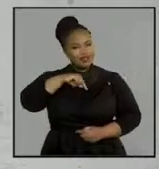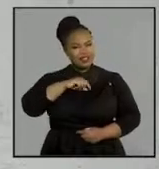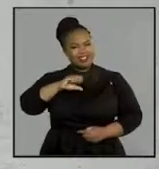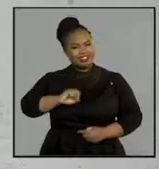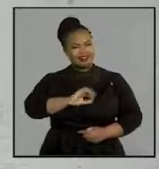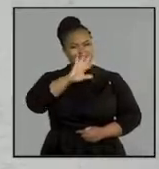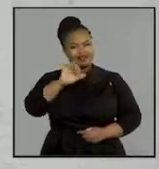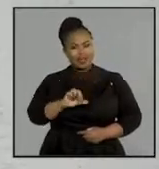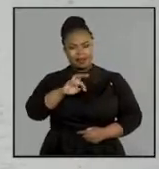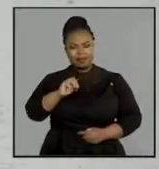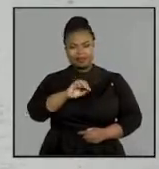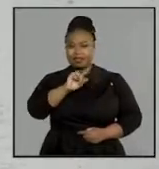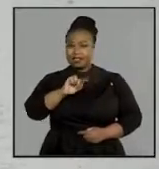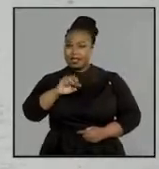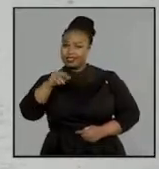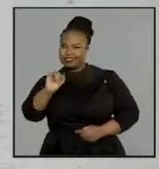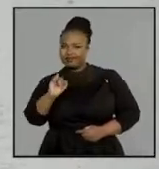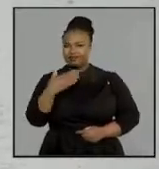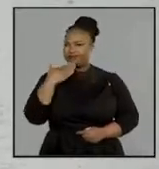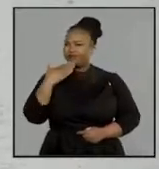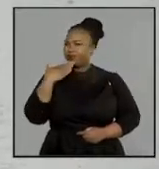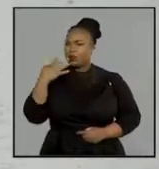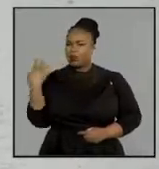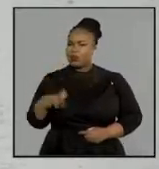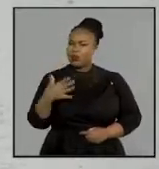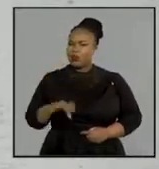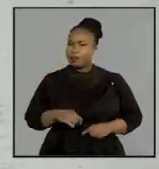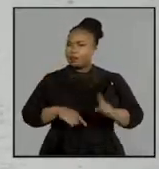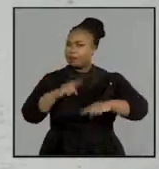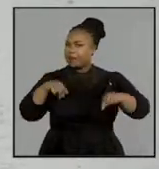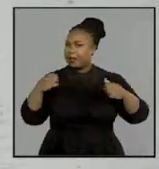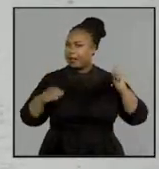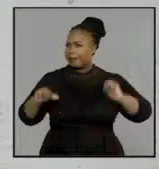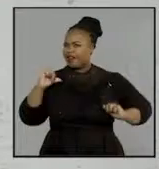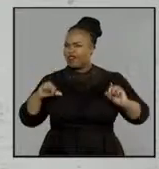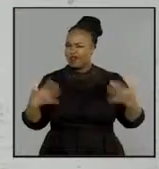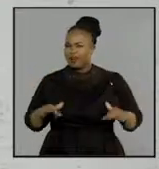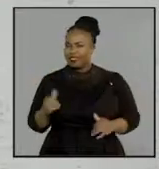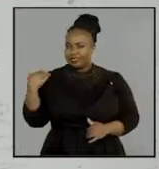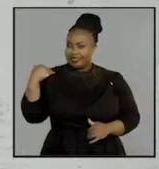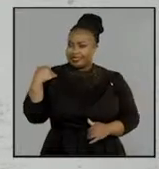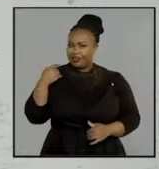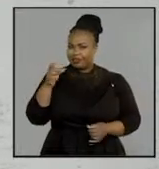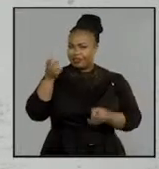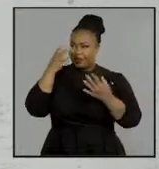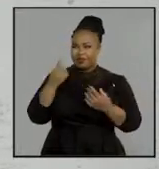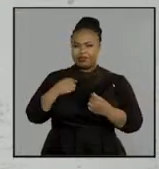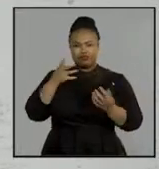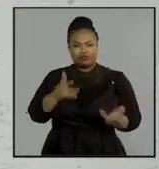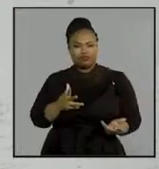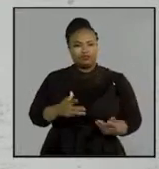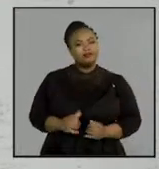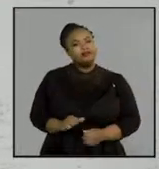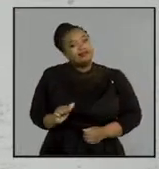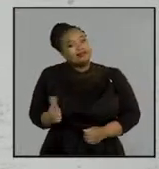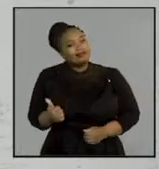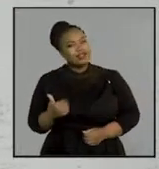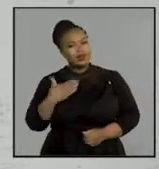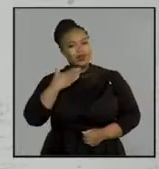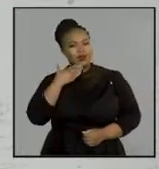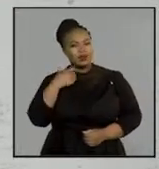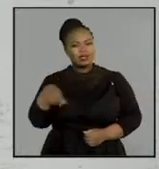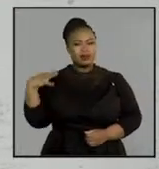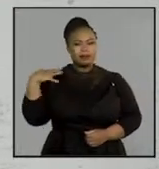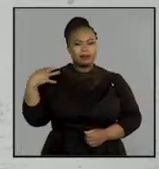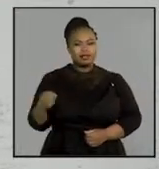are Mzansi. Thank you to all of the performers who reminded us of all that and more. Next up, let us welcome